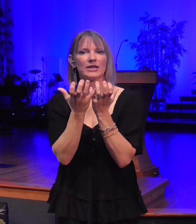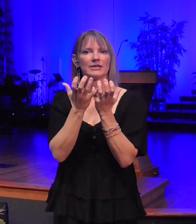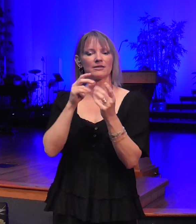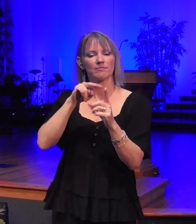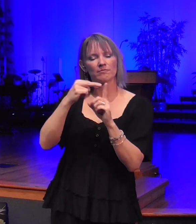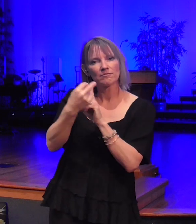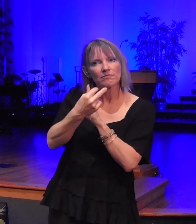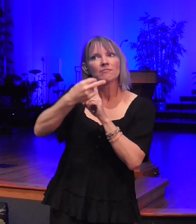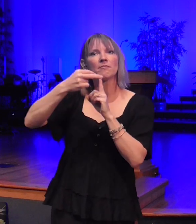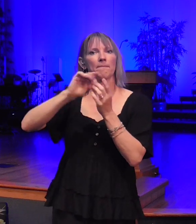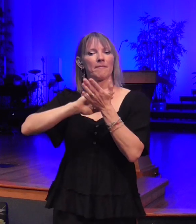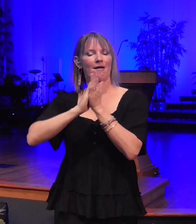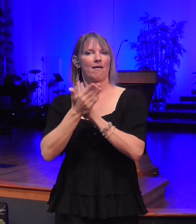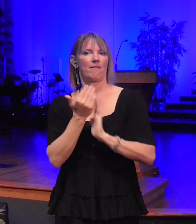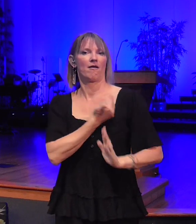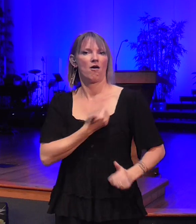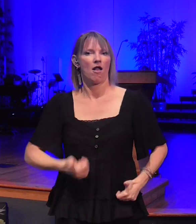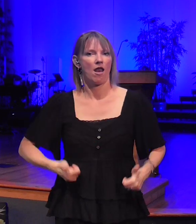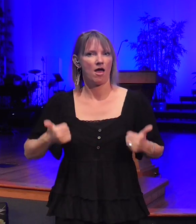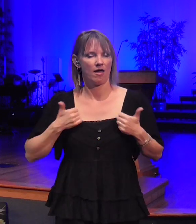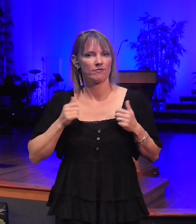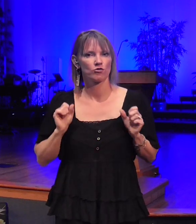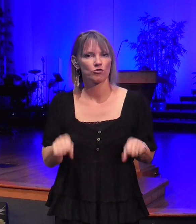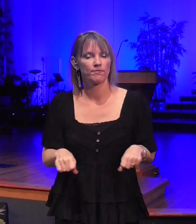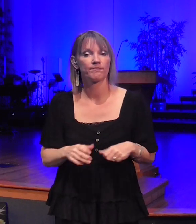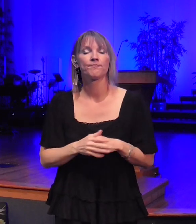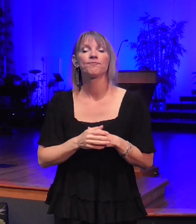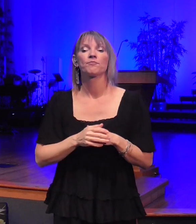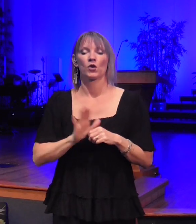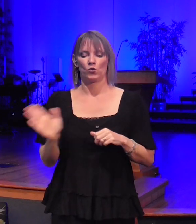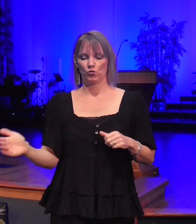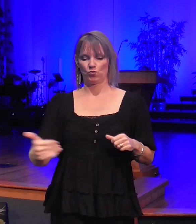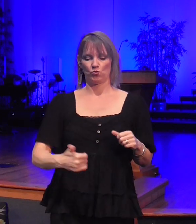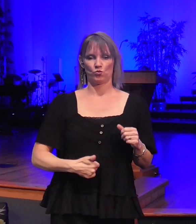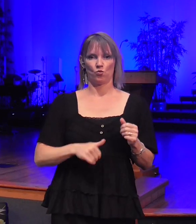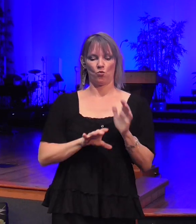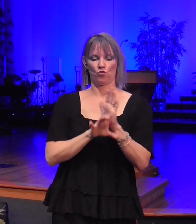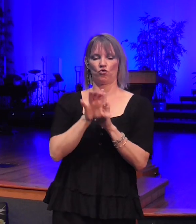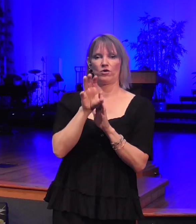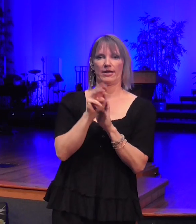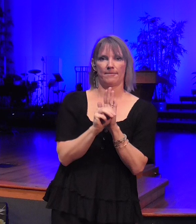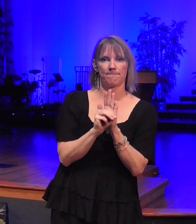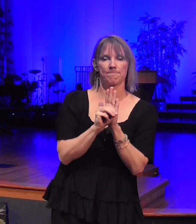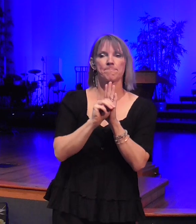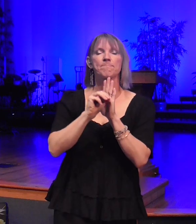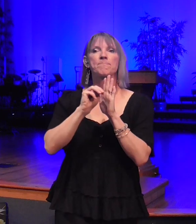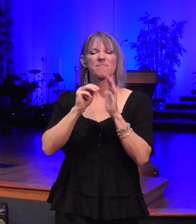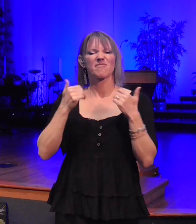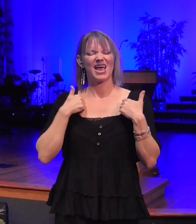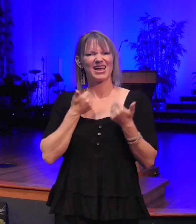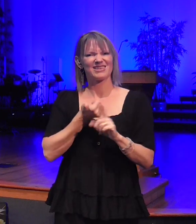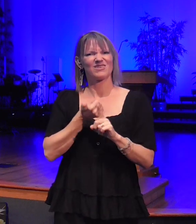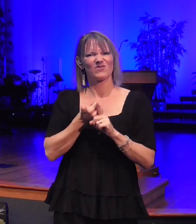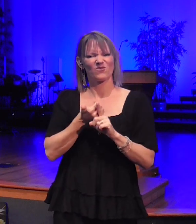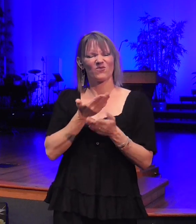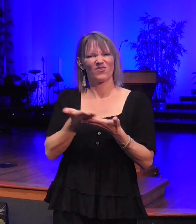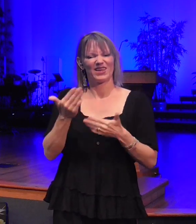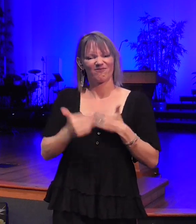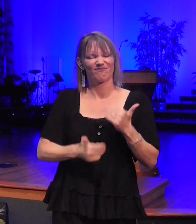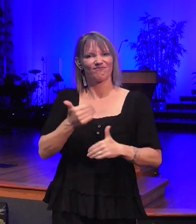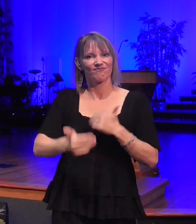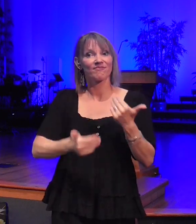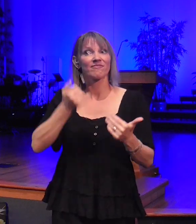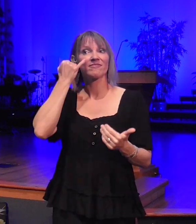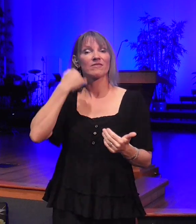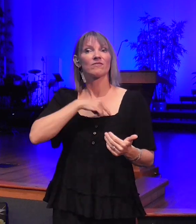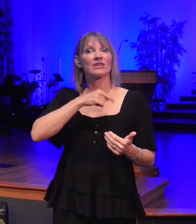our lives. The soul's curriculum. It's got its own thing going, but if we listen and if we ask our questions